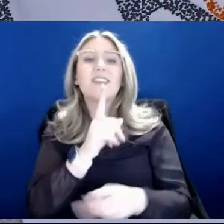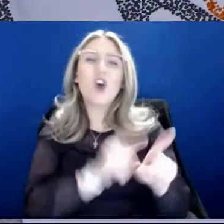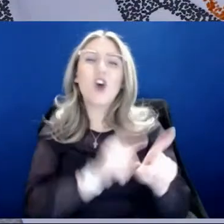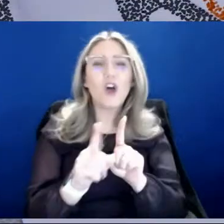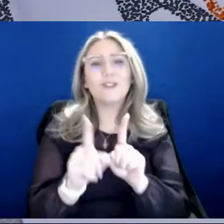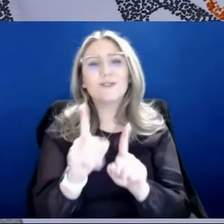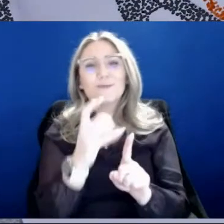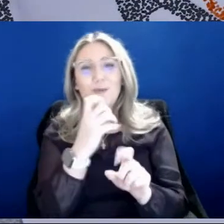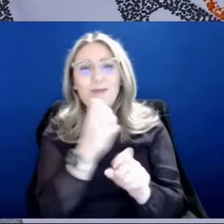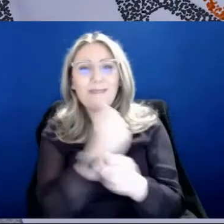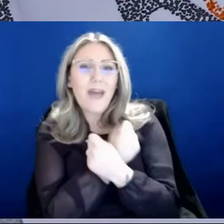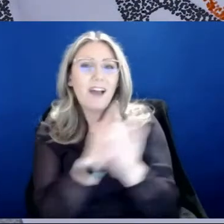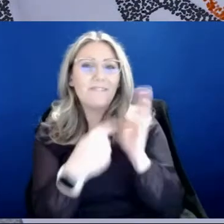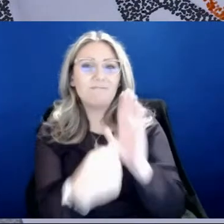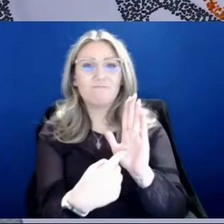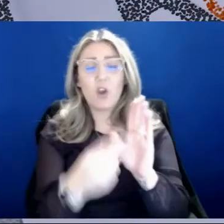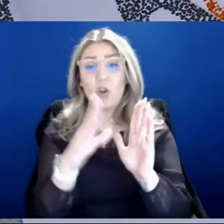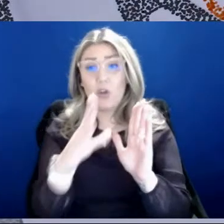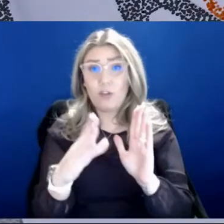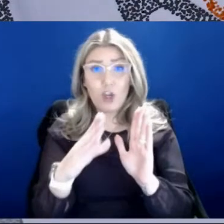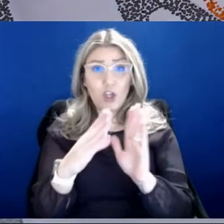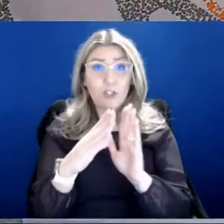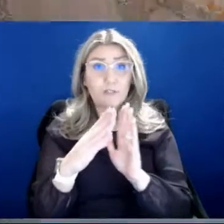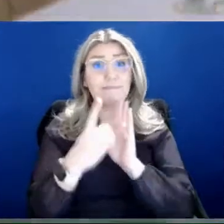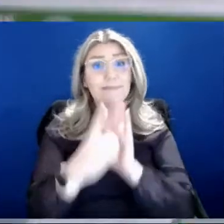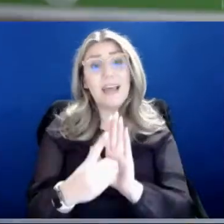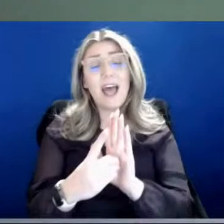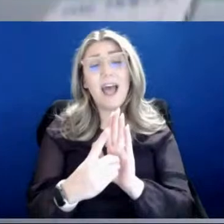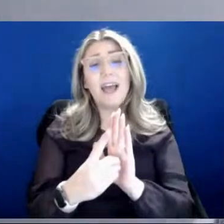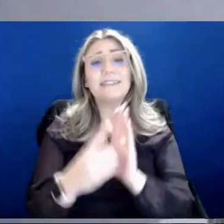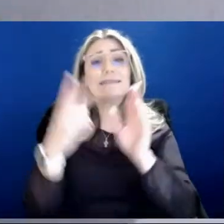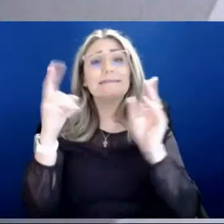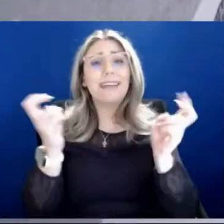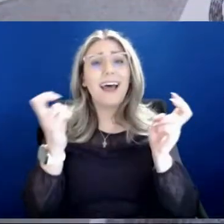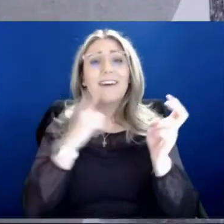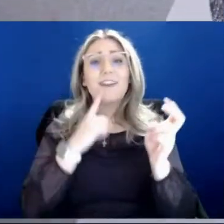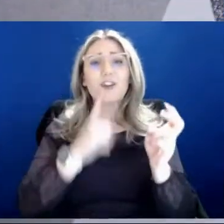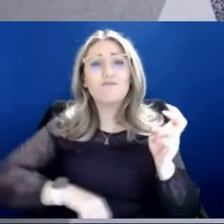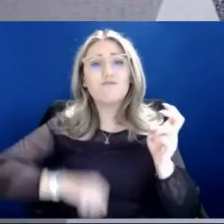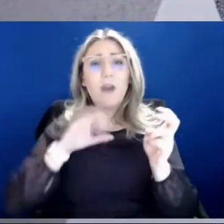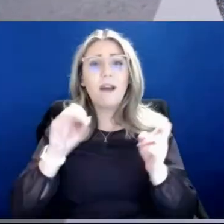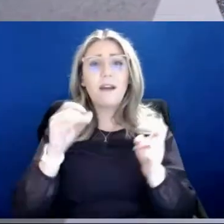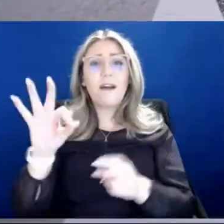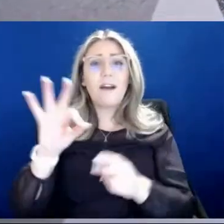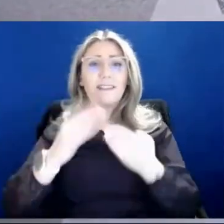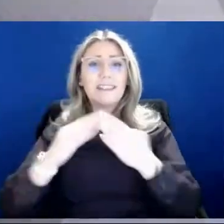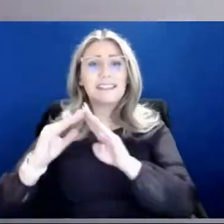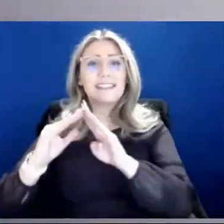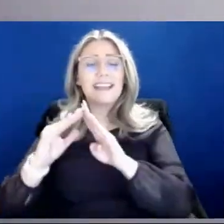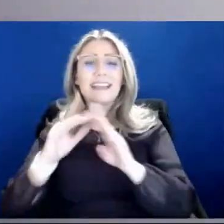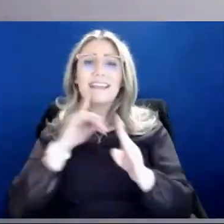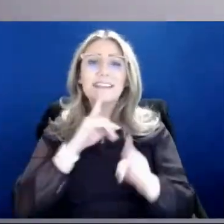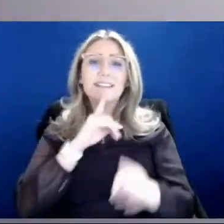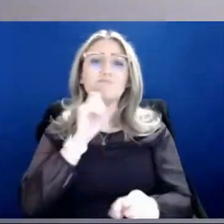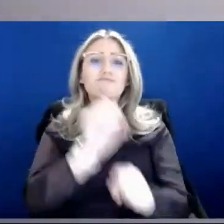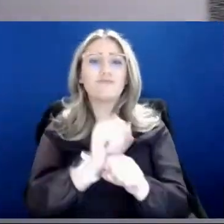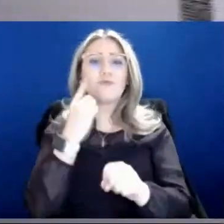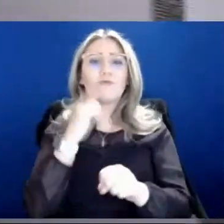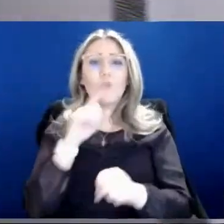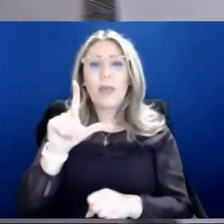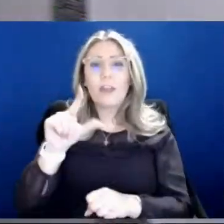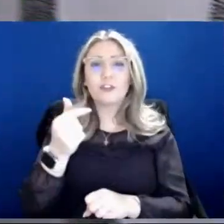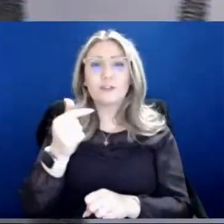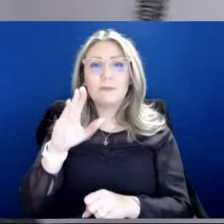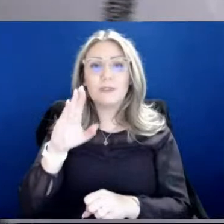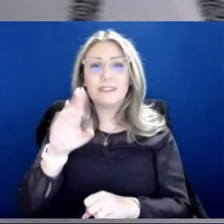Parade of Hearts design is titled Pride of the City. It's a tribute to the LGBTQ+ community and all the young people they've